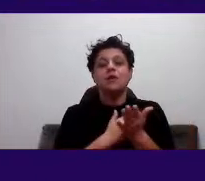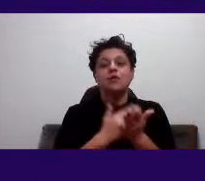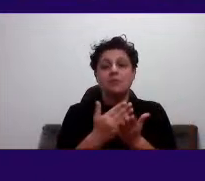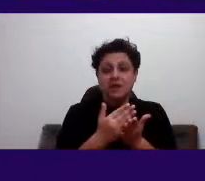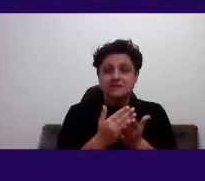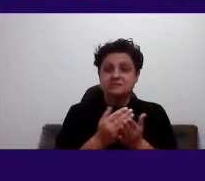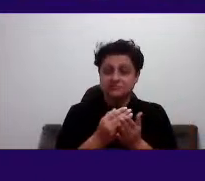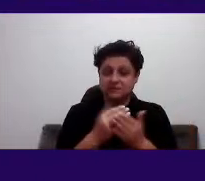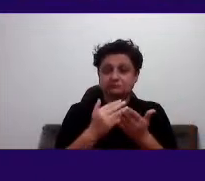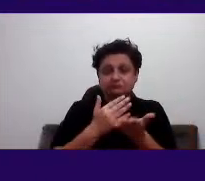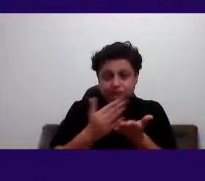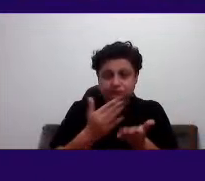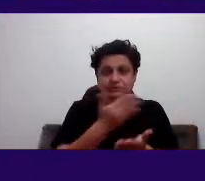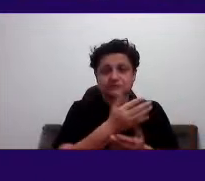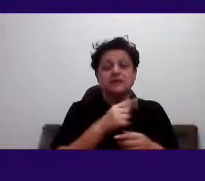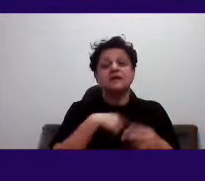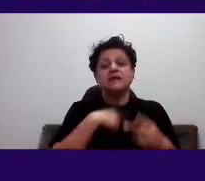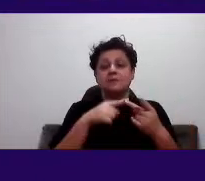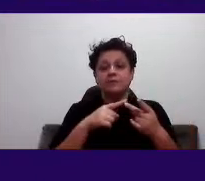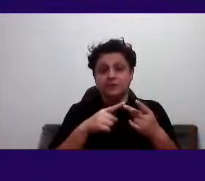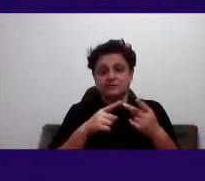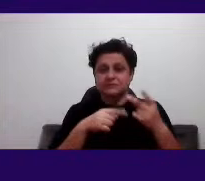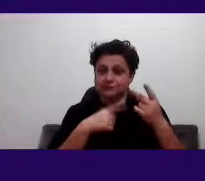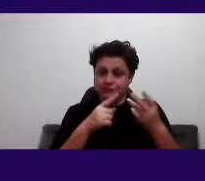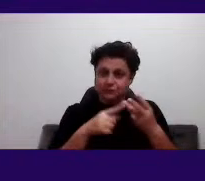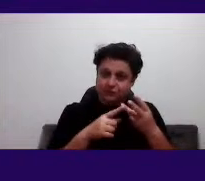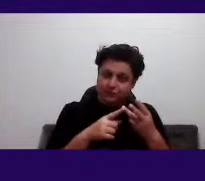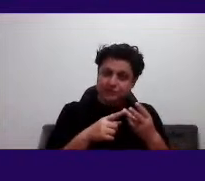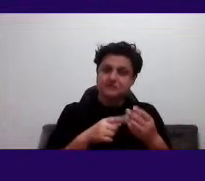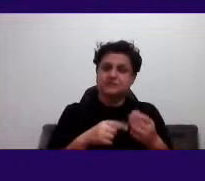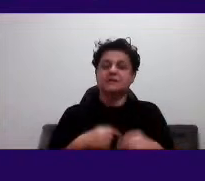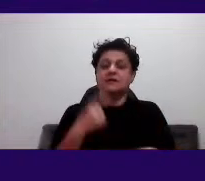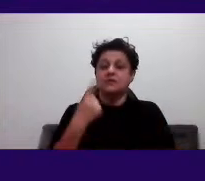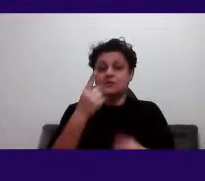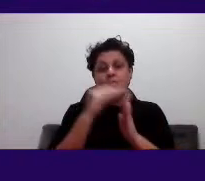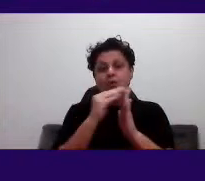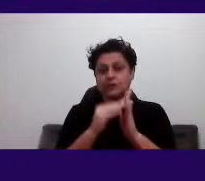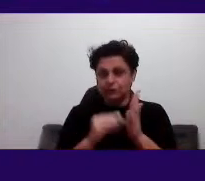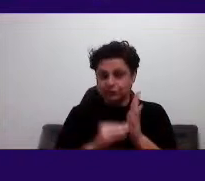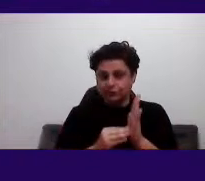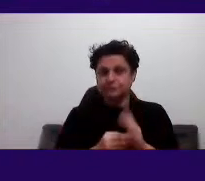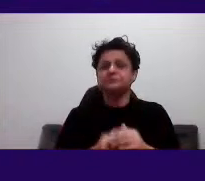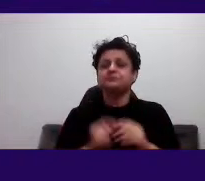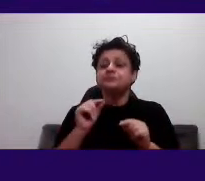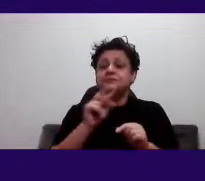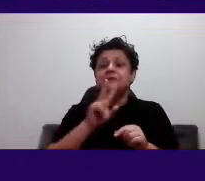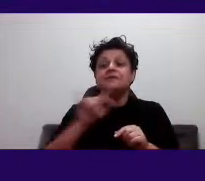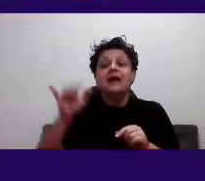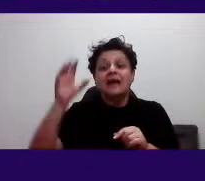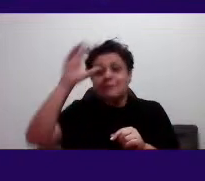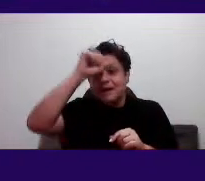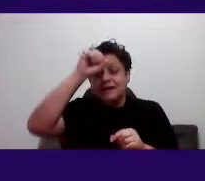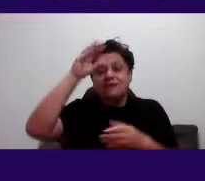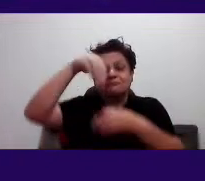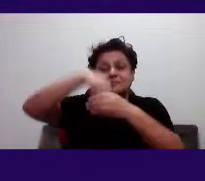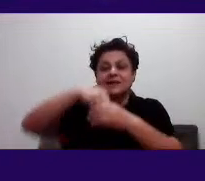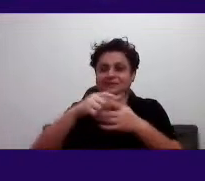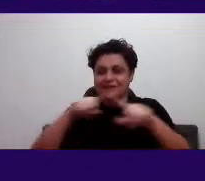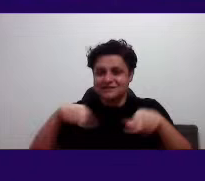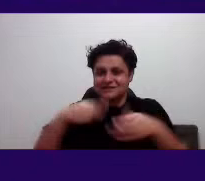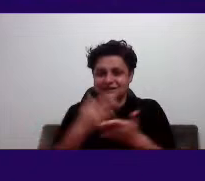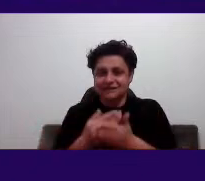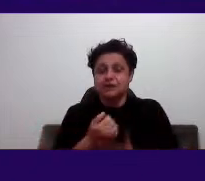1, the content, what learners learn, followed by Principle 2, the process of how learners